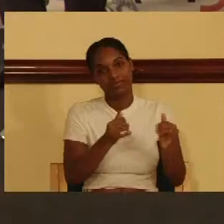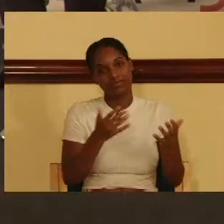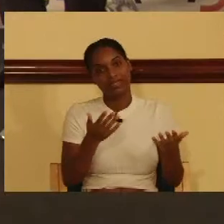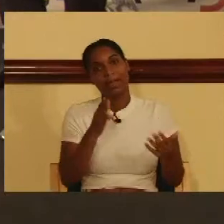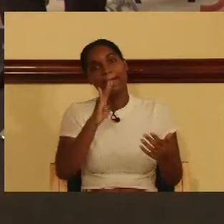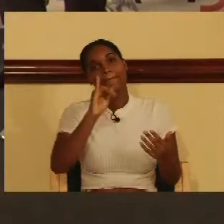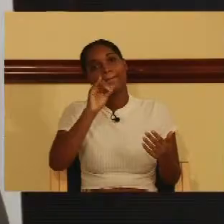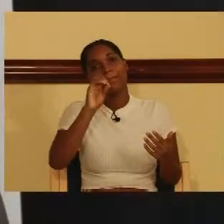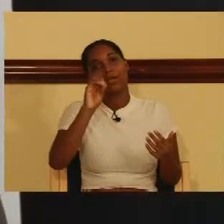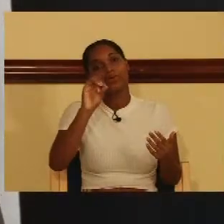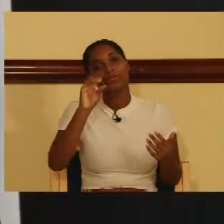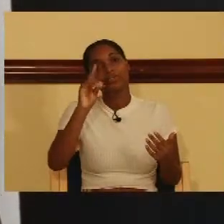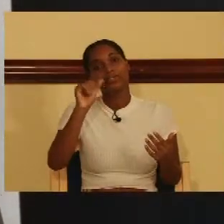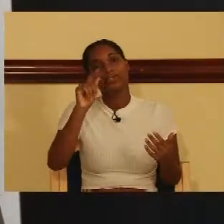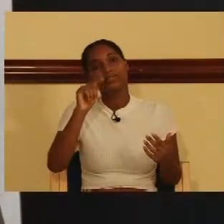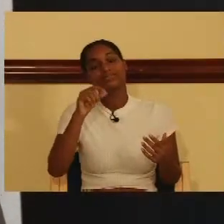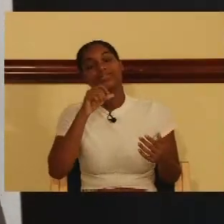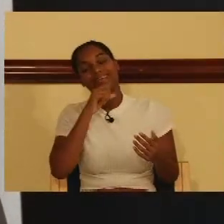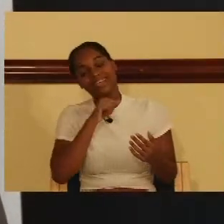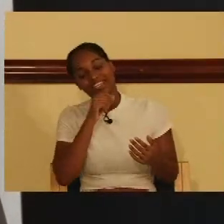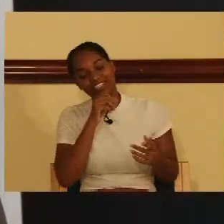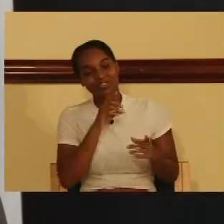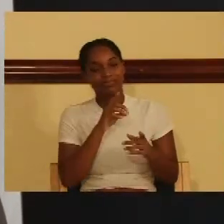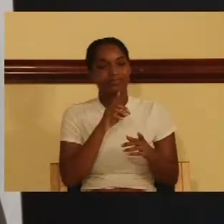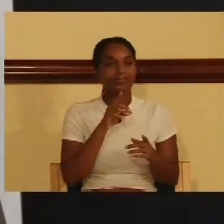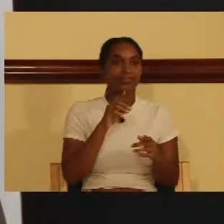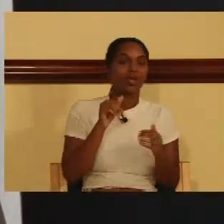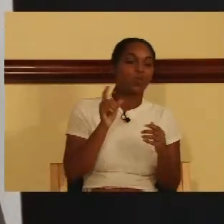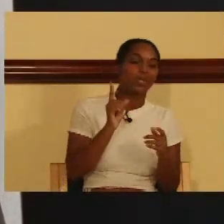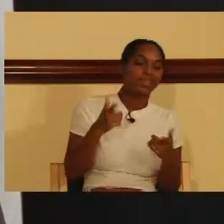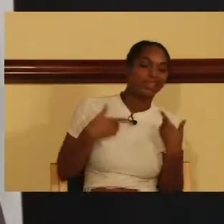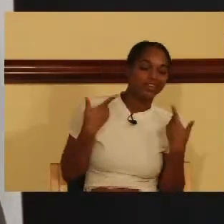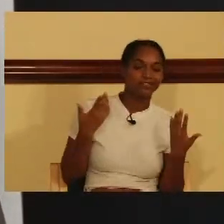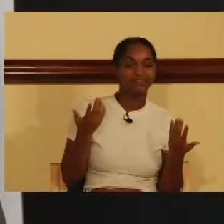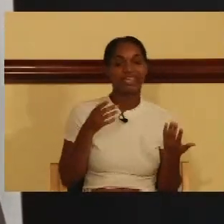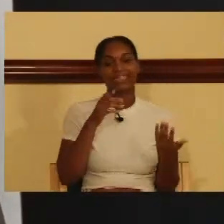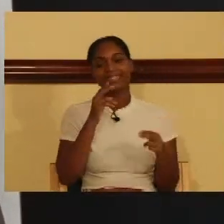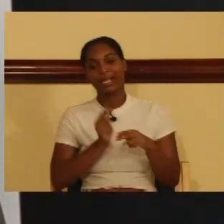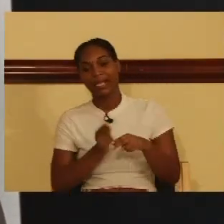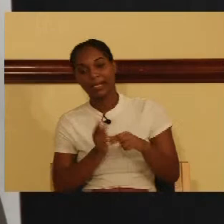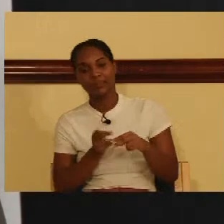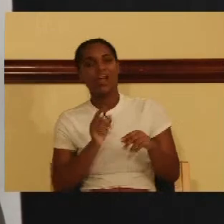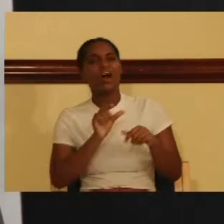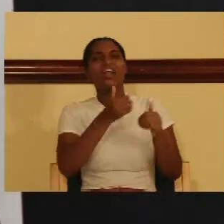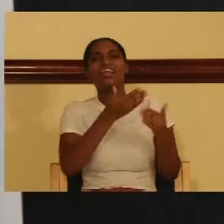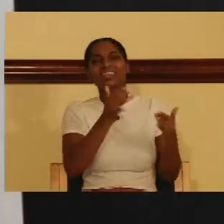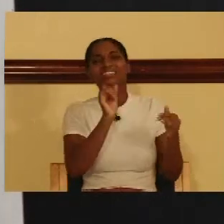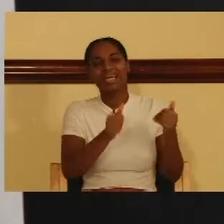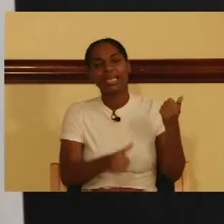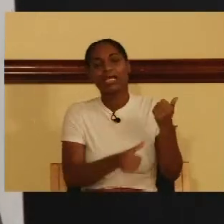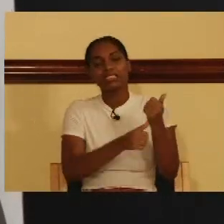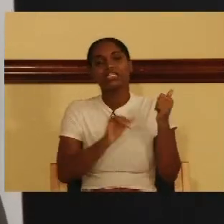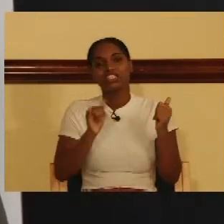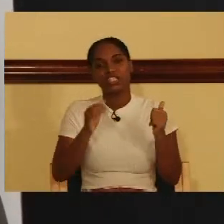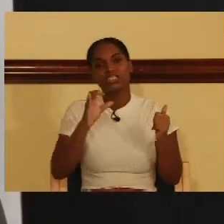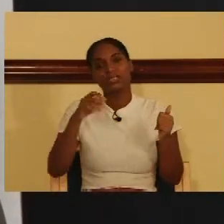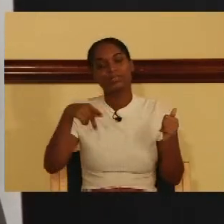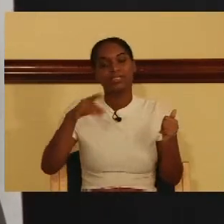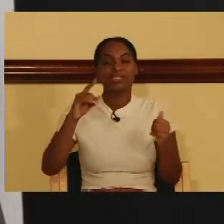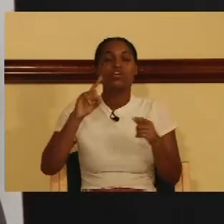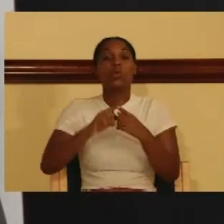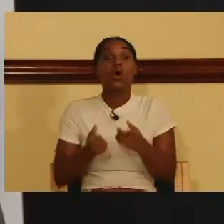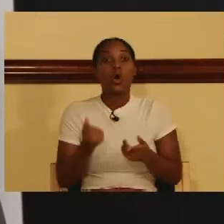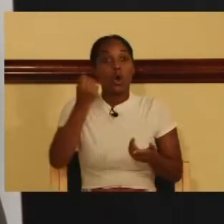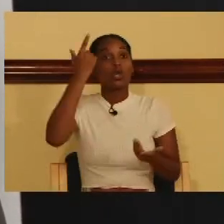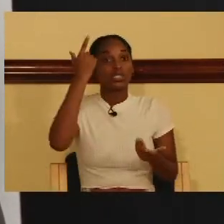biodata, your name, your age, date of birth, where you live, and other things that can assist the JCPD to